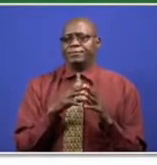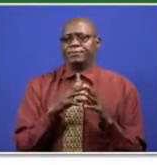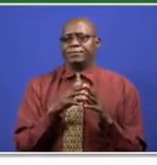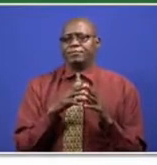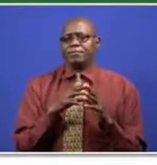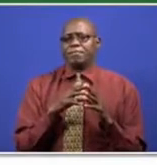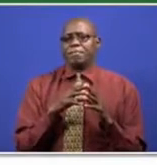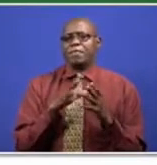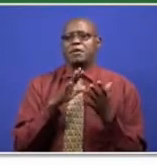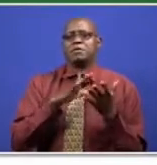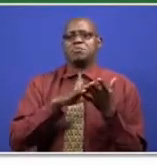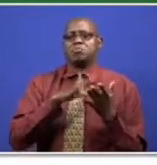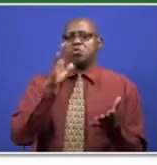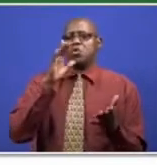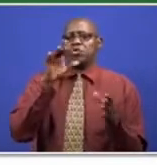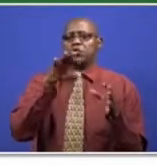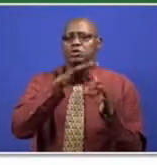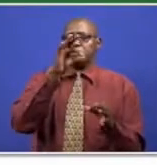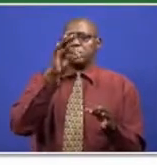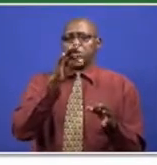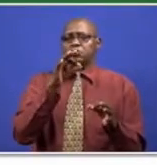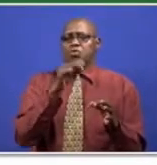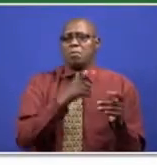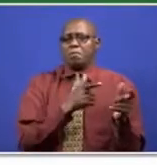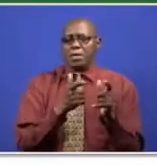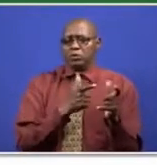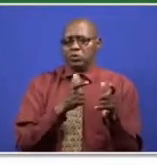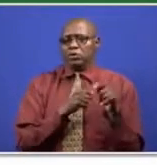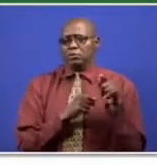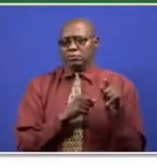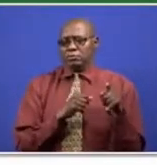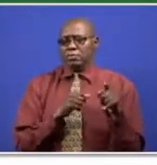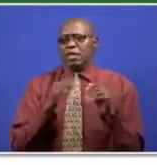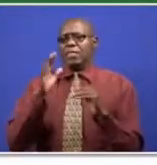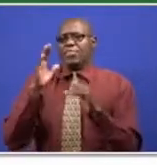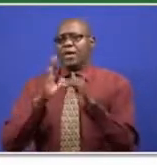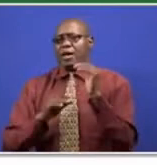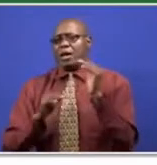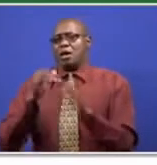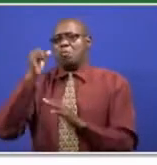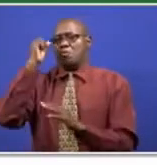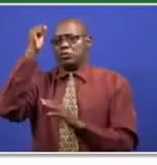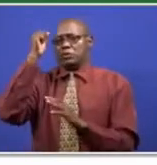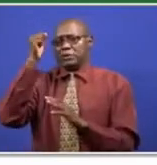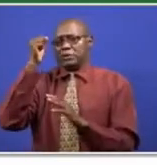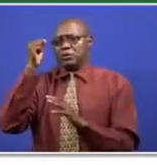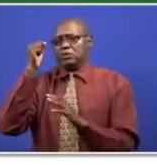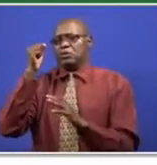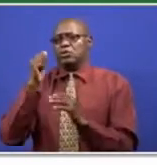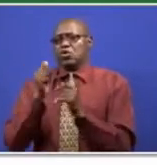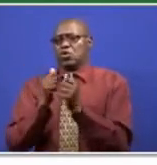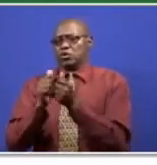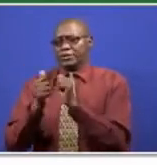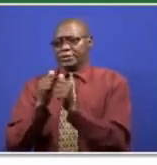is more of a spiritual battle than a political contest.